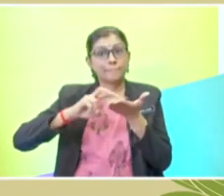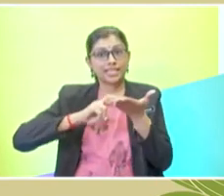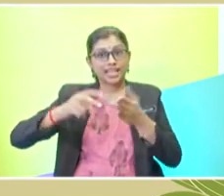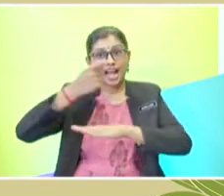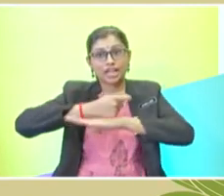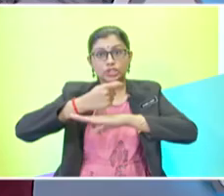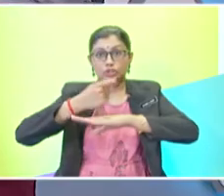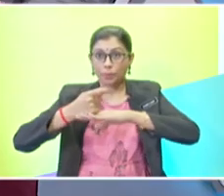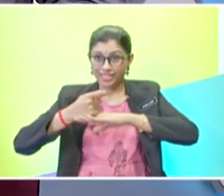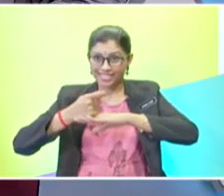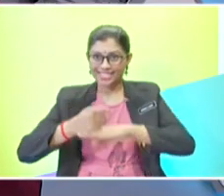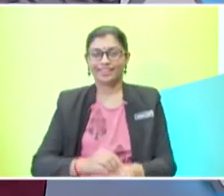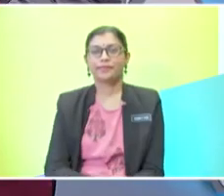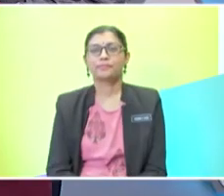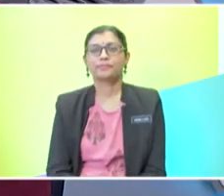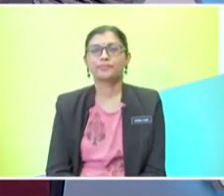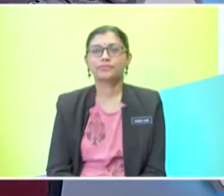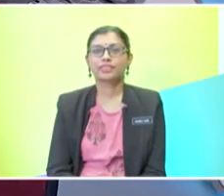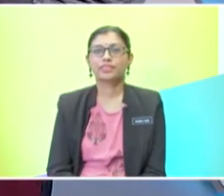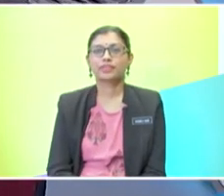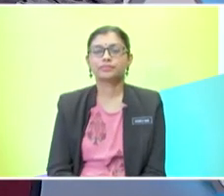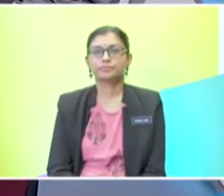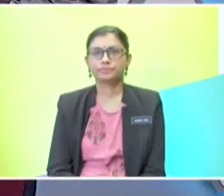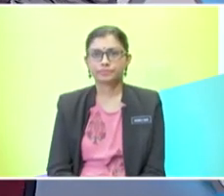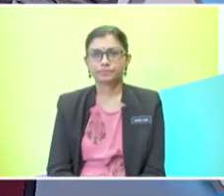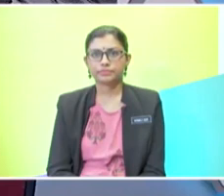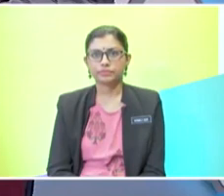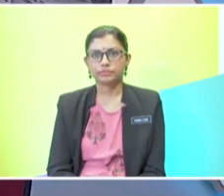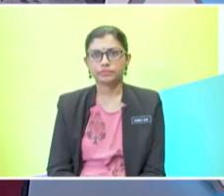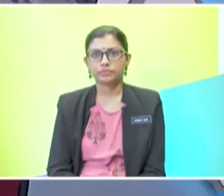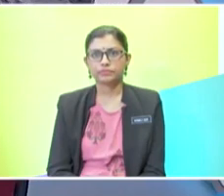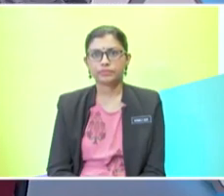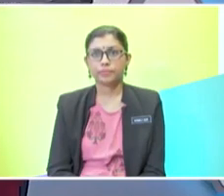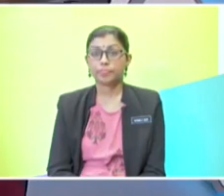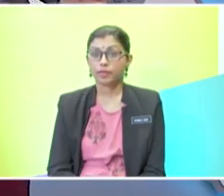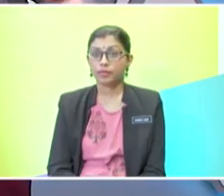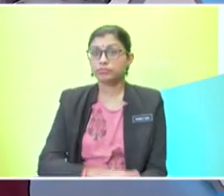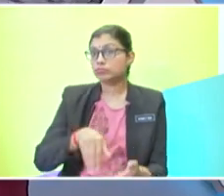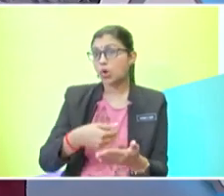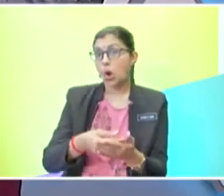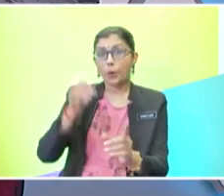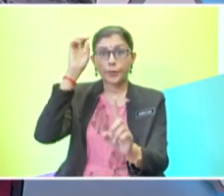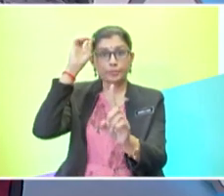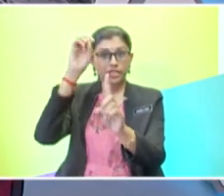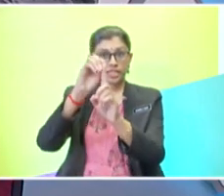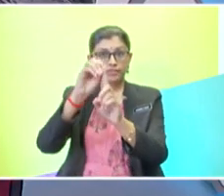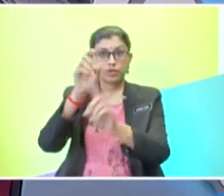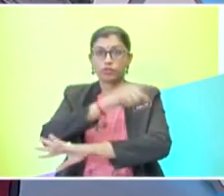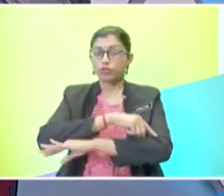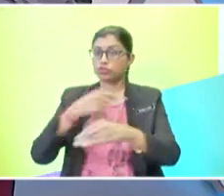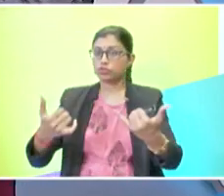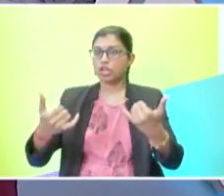peppers, pineapples and others. Okay, so I think our objective today, all three of them have been met and